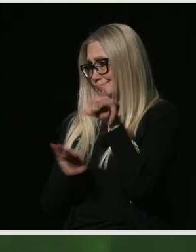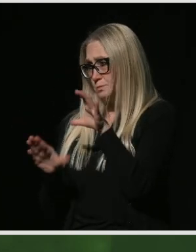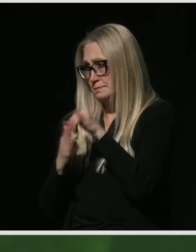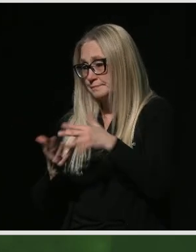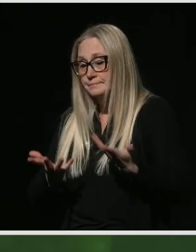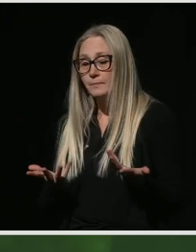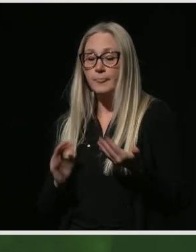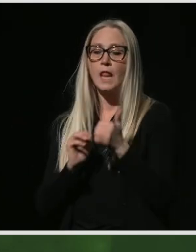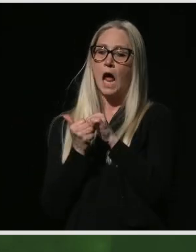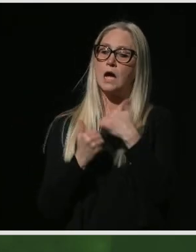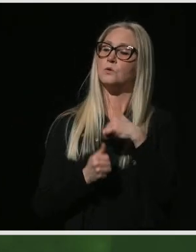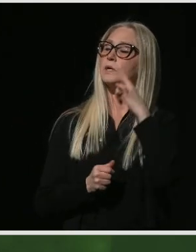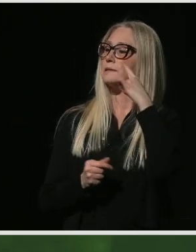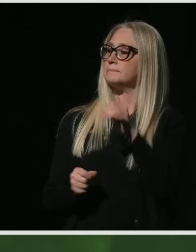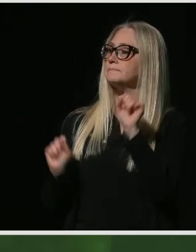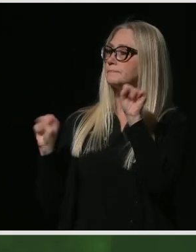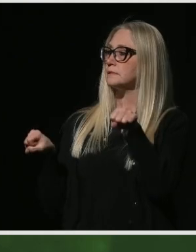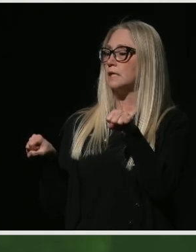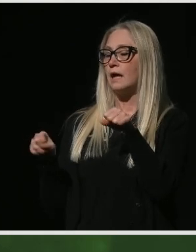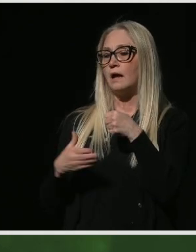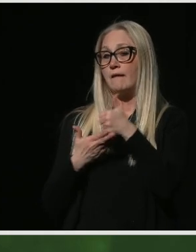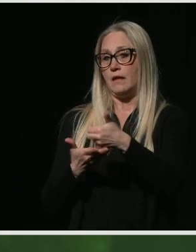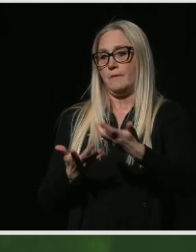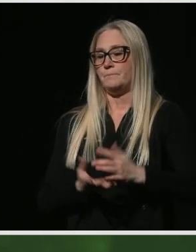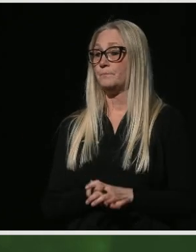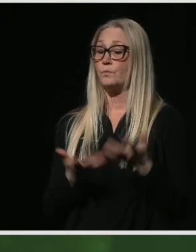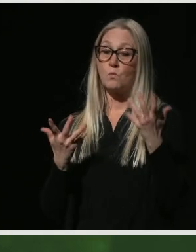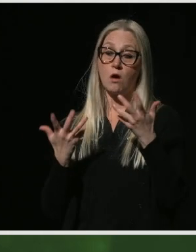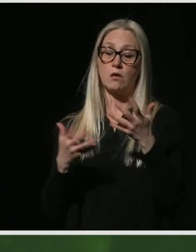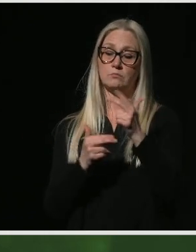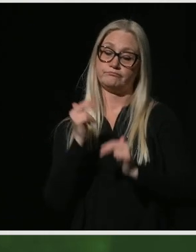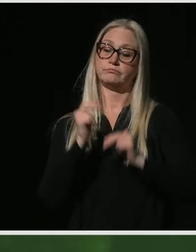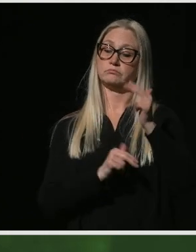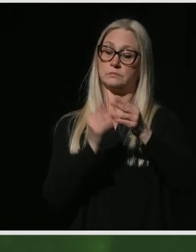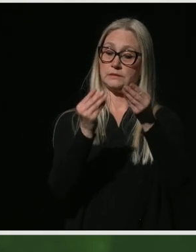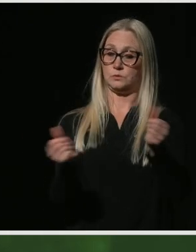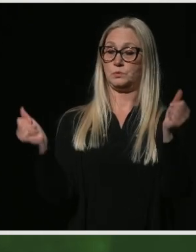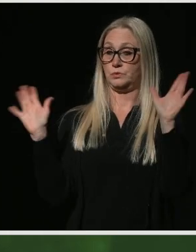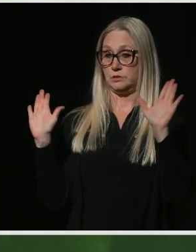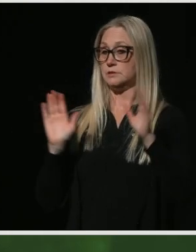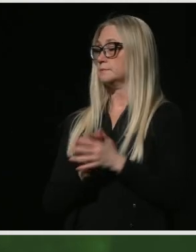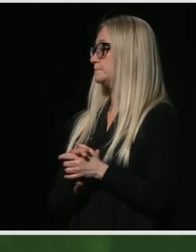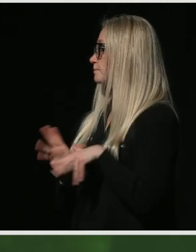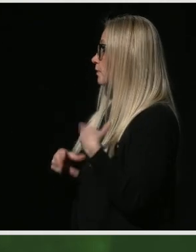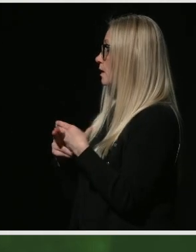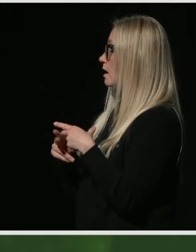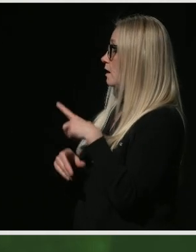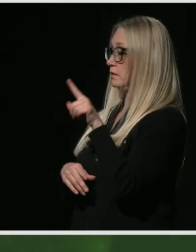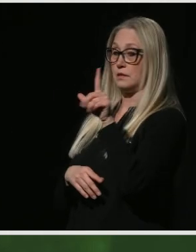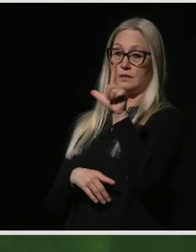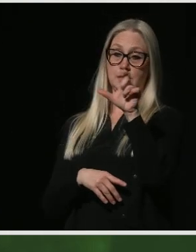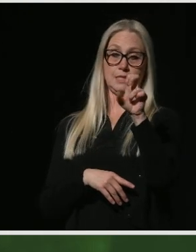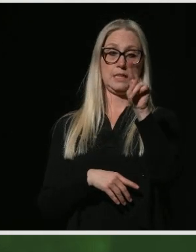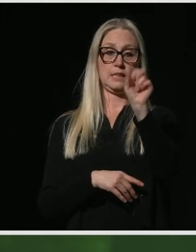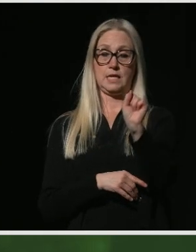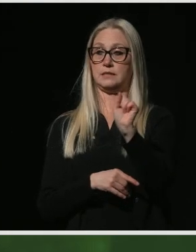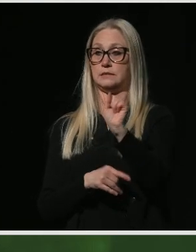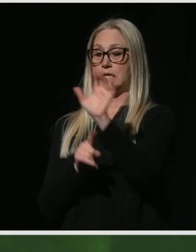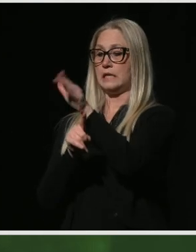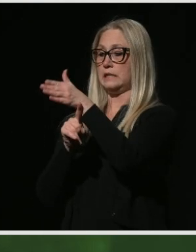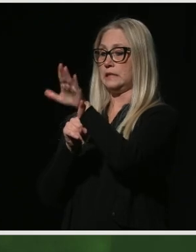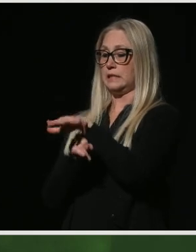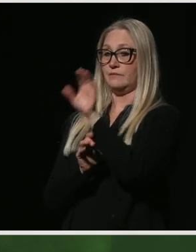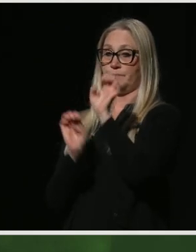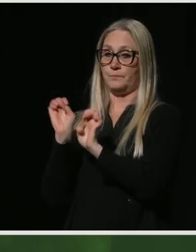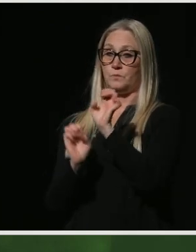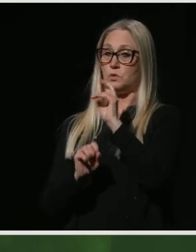So how do we think we can help this problem? Well, we already have built a solution. We call it the lens. The Leaf Evaluated Nutrient